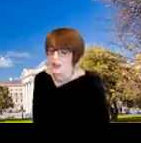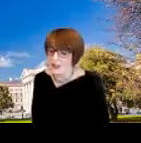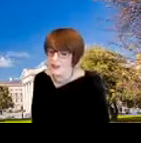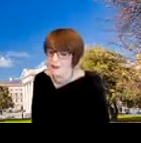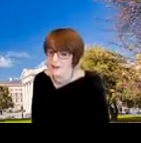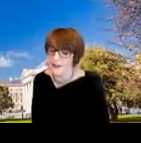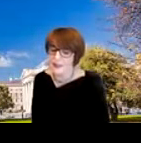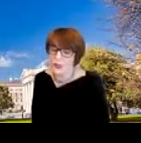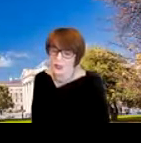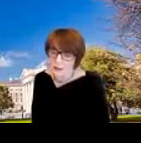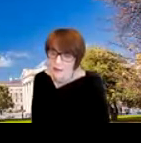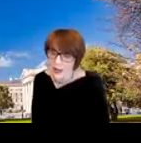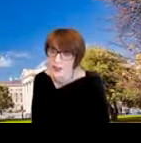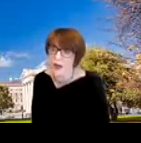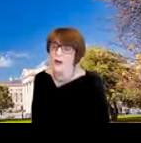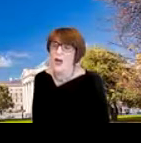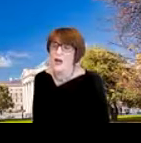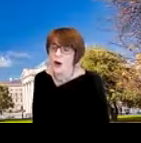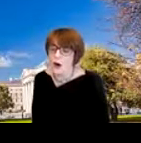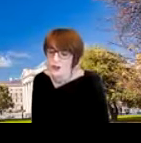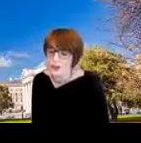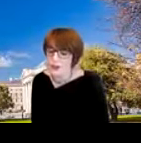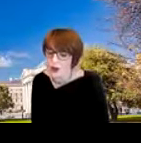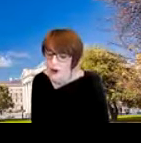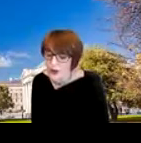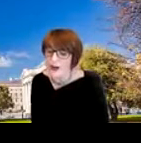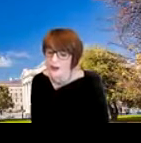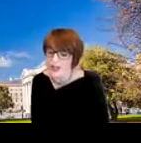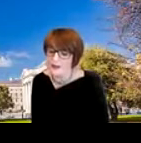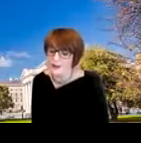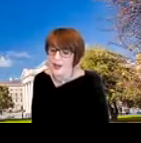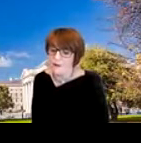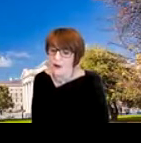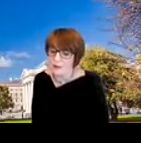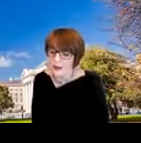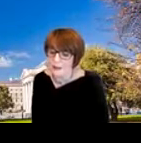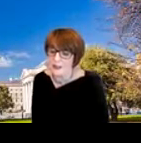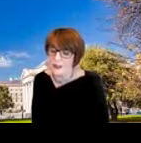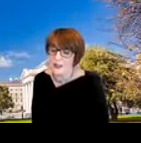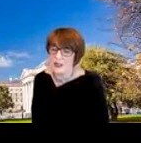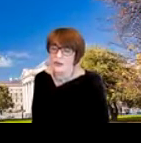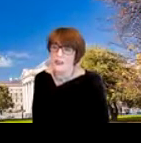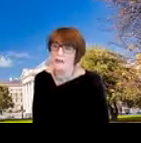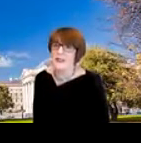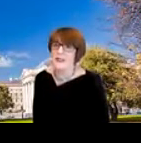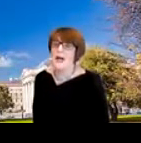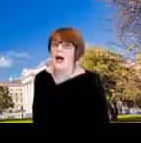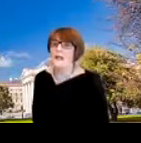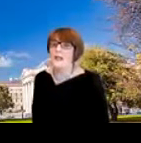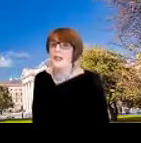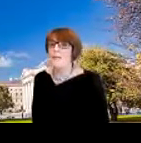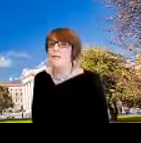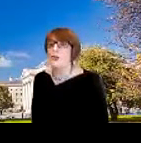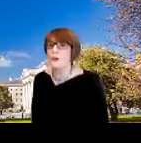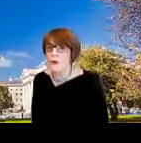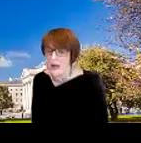not seeing families. So the impact of long and prolonged lockdowns for people with intellectual disability, I think,